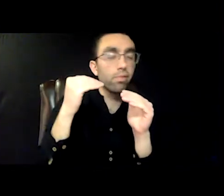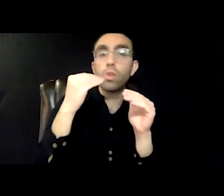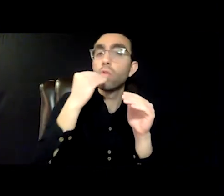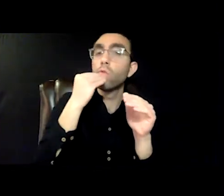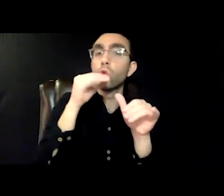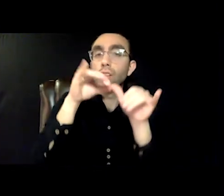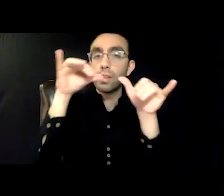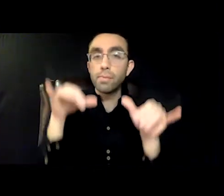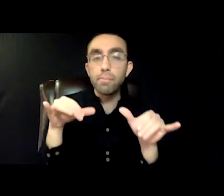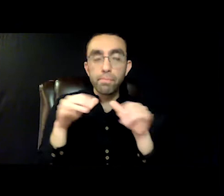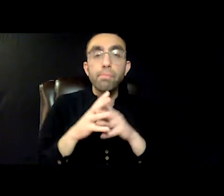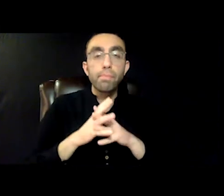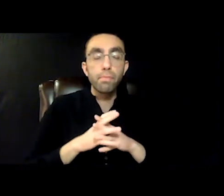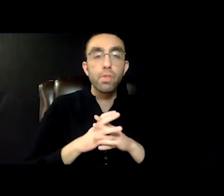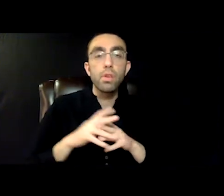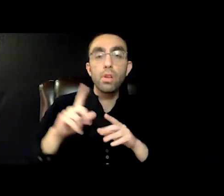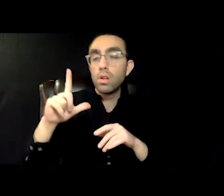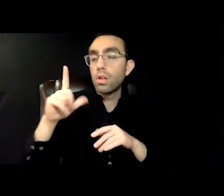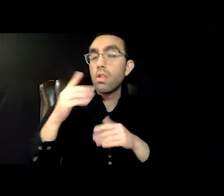Thank you.